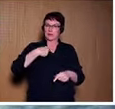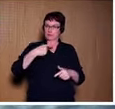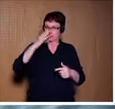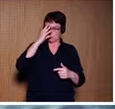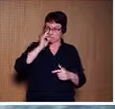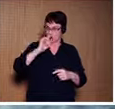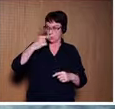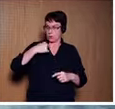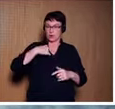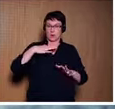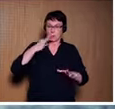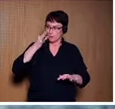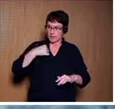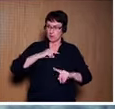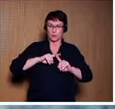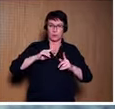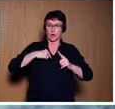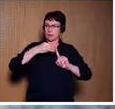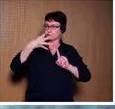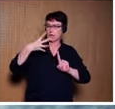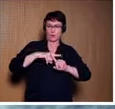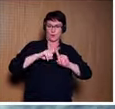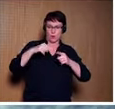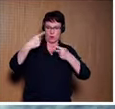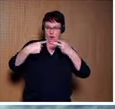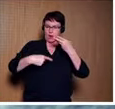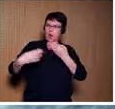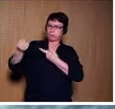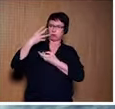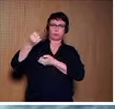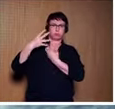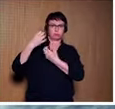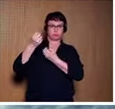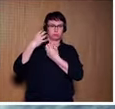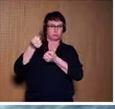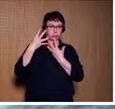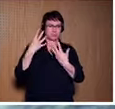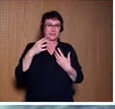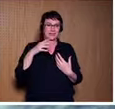to information is really important because information about sexuality is either